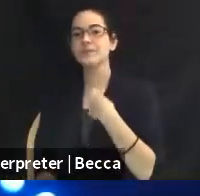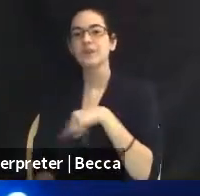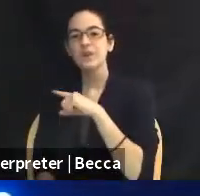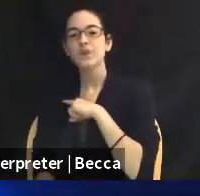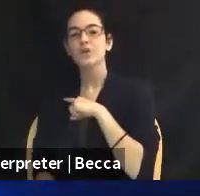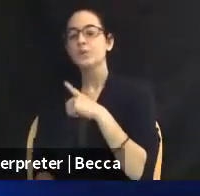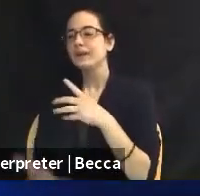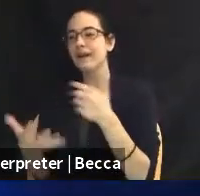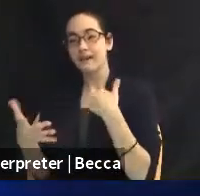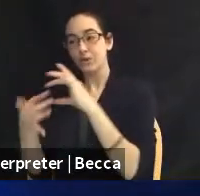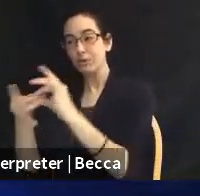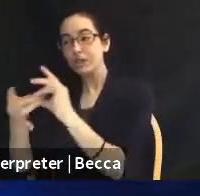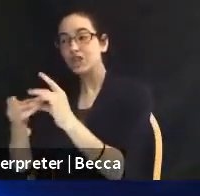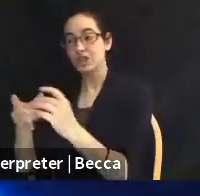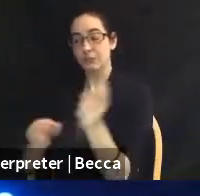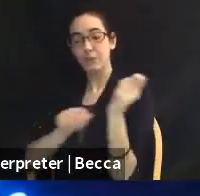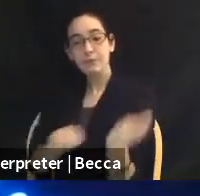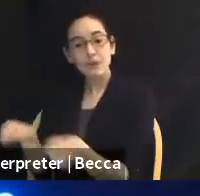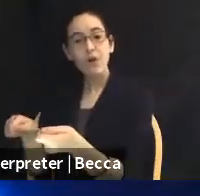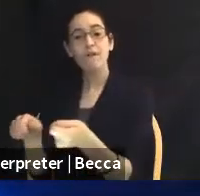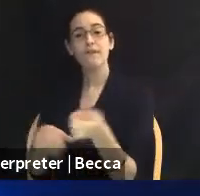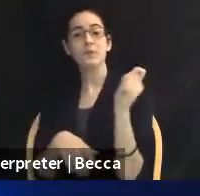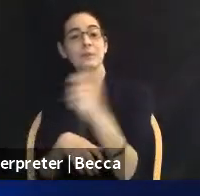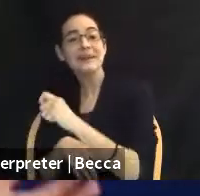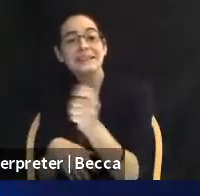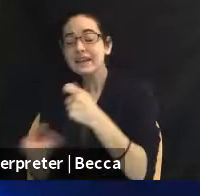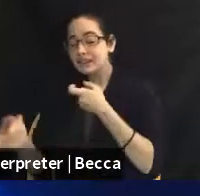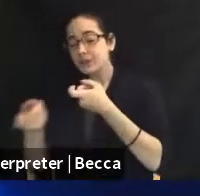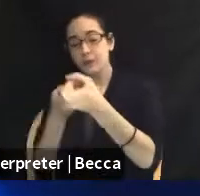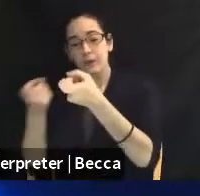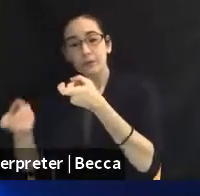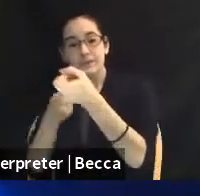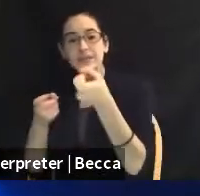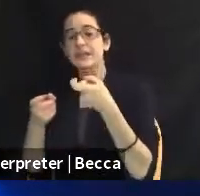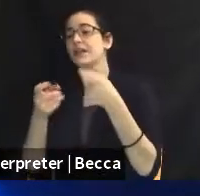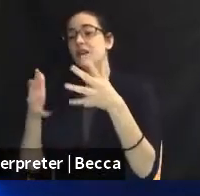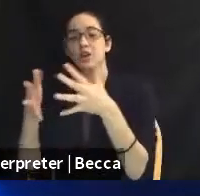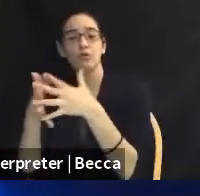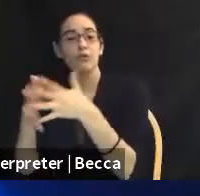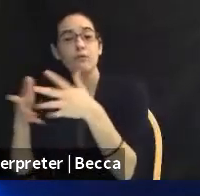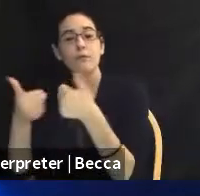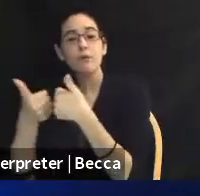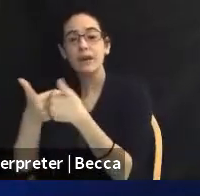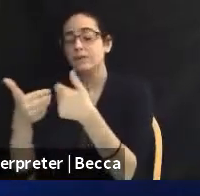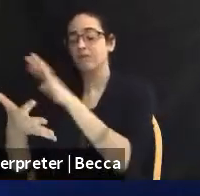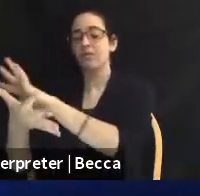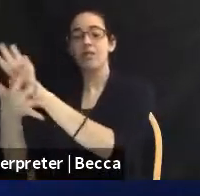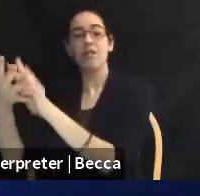golf and playing tennis and going to ski and doing all the going to ball games and all that kind of stuff.